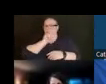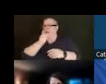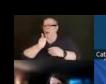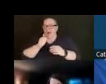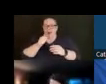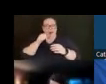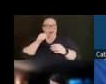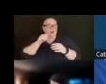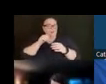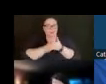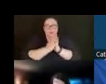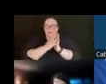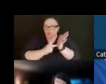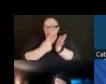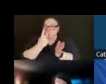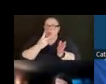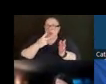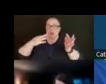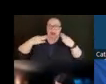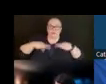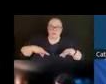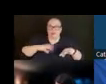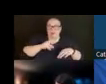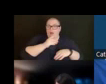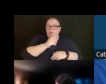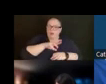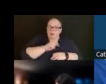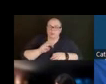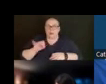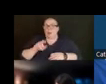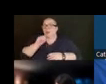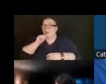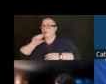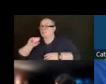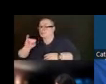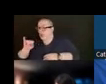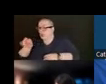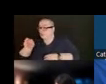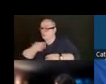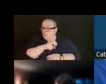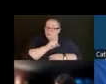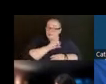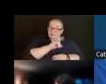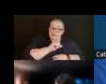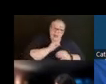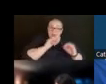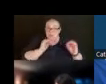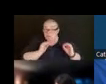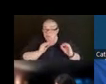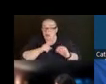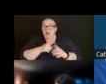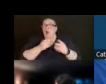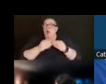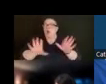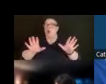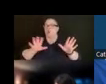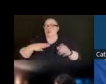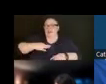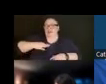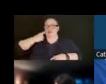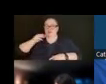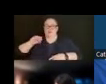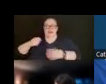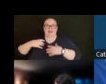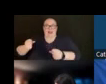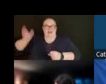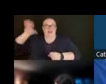eligible and moving from SSI to SSDI, that they could lose their eligibility for Mass Health,